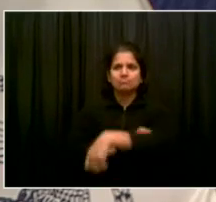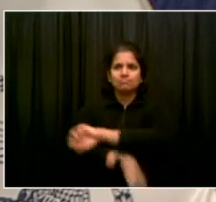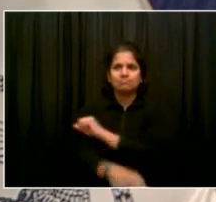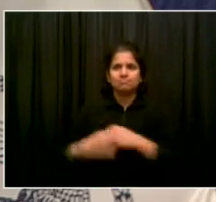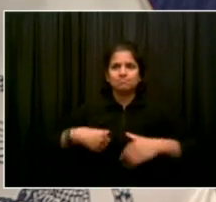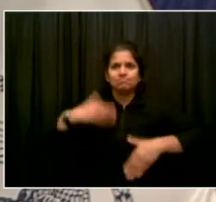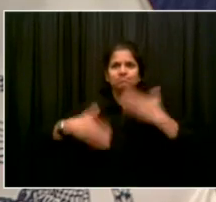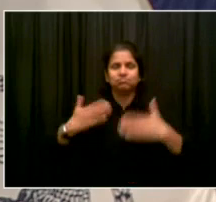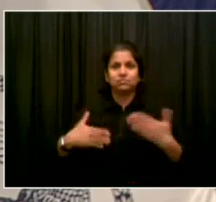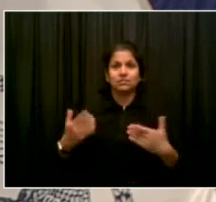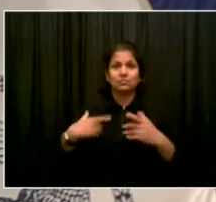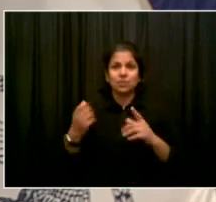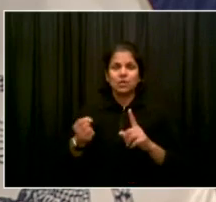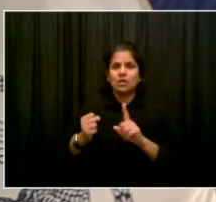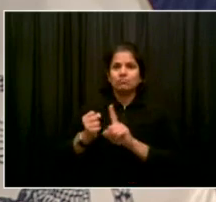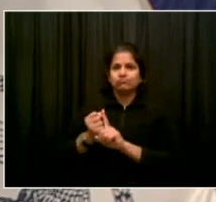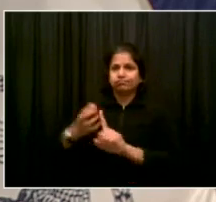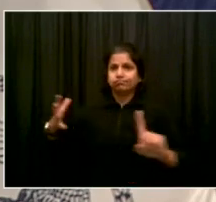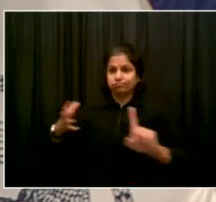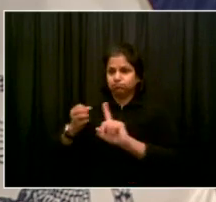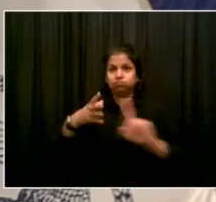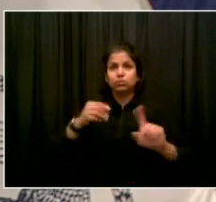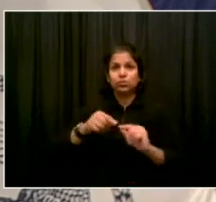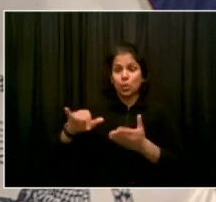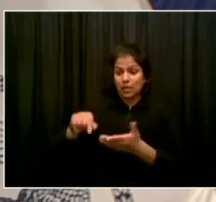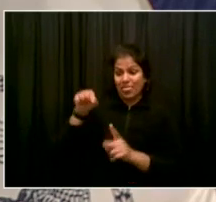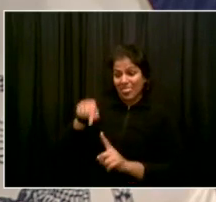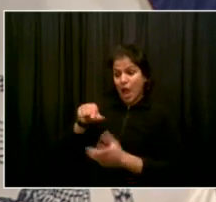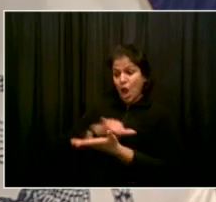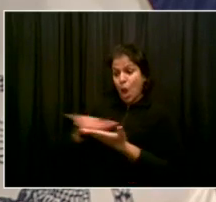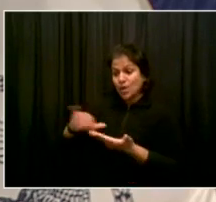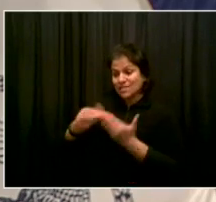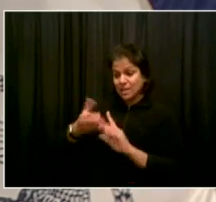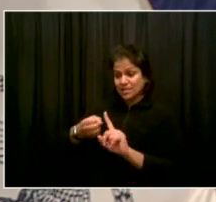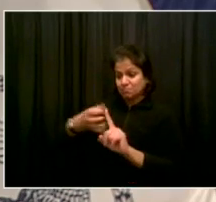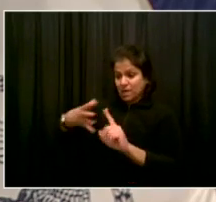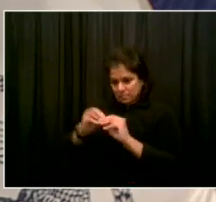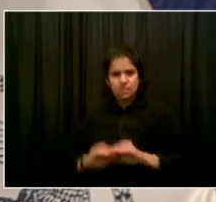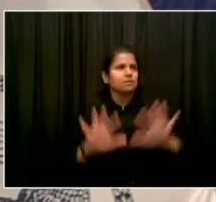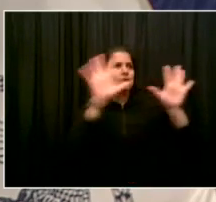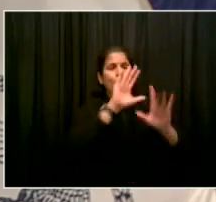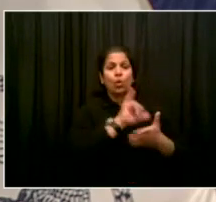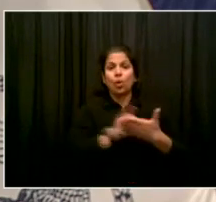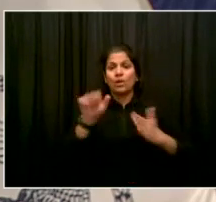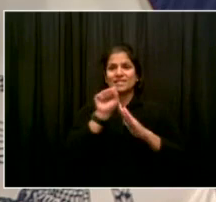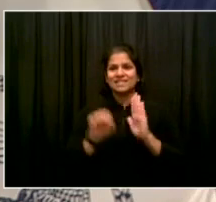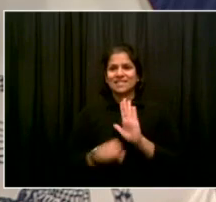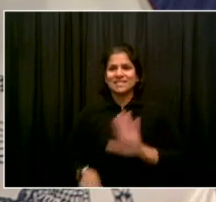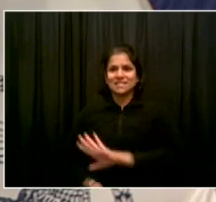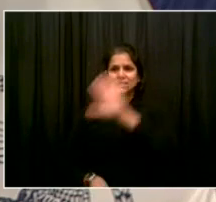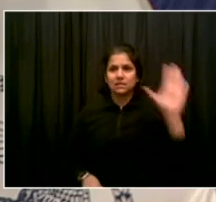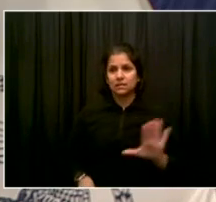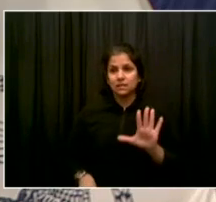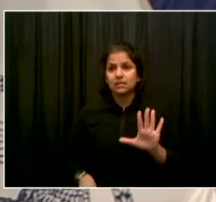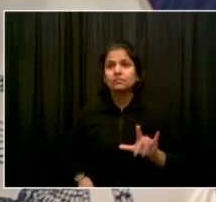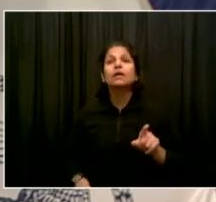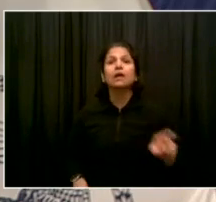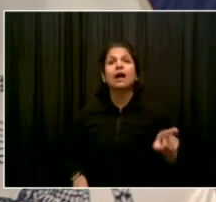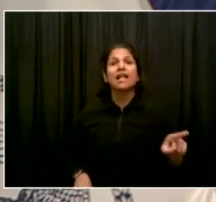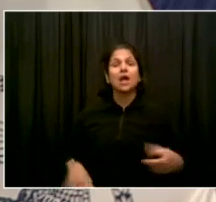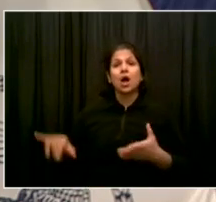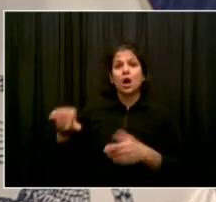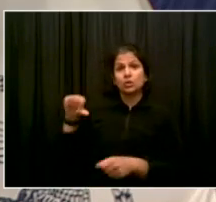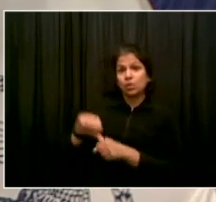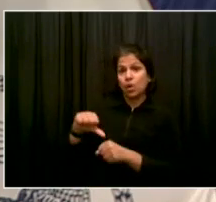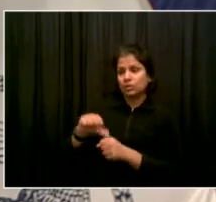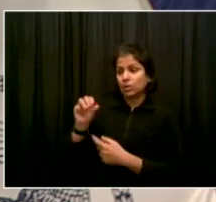more than that. We're going to have to be really tough to make sure we reduce building emissions, to get away from fossil fuel